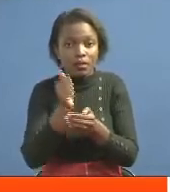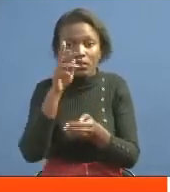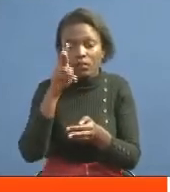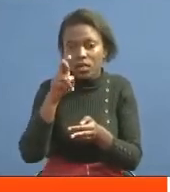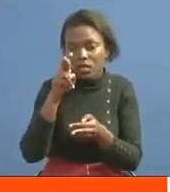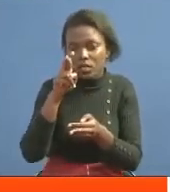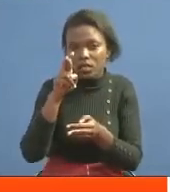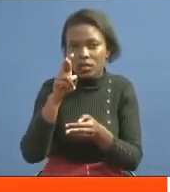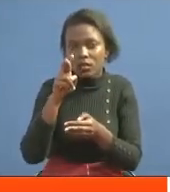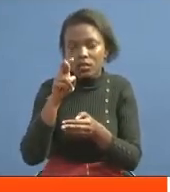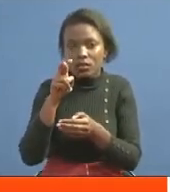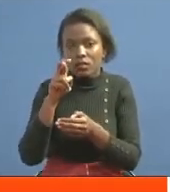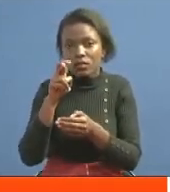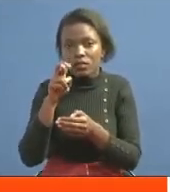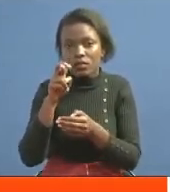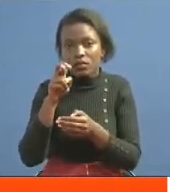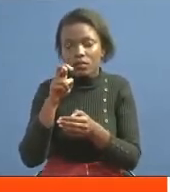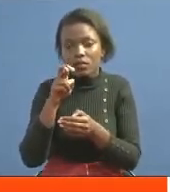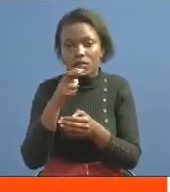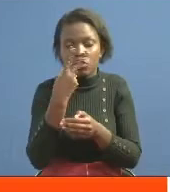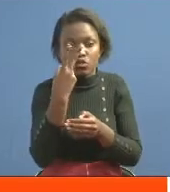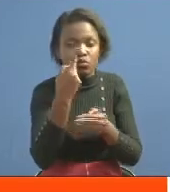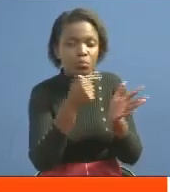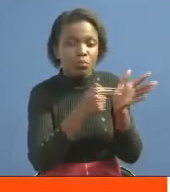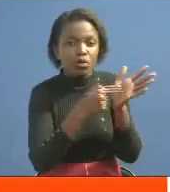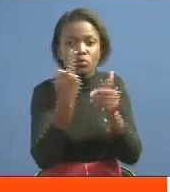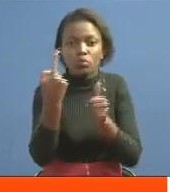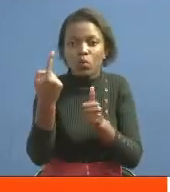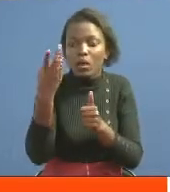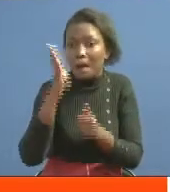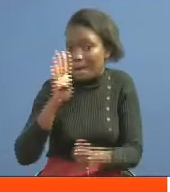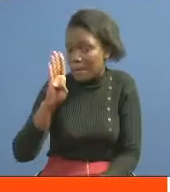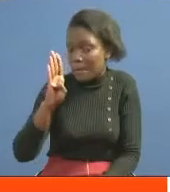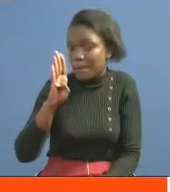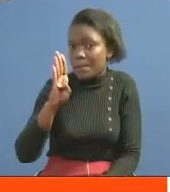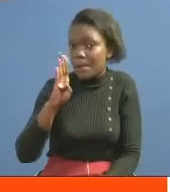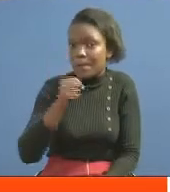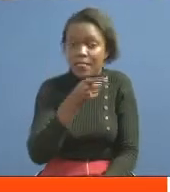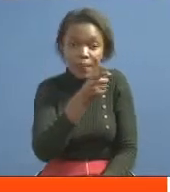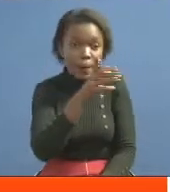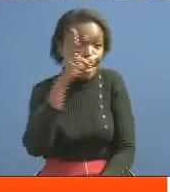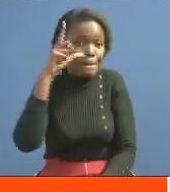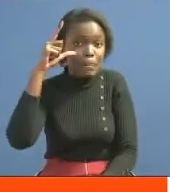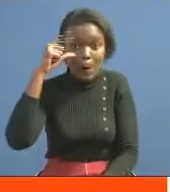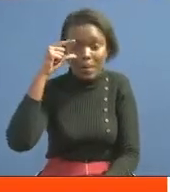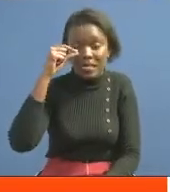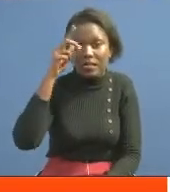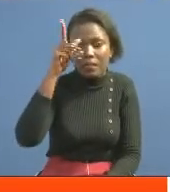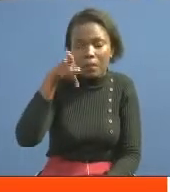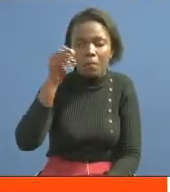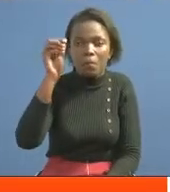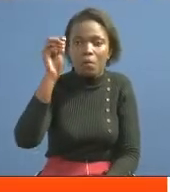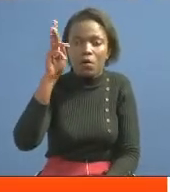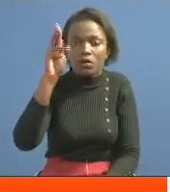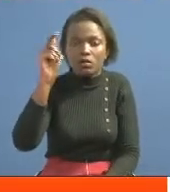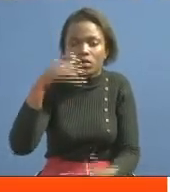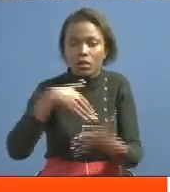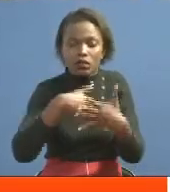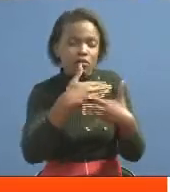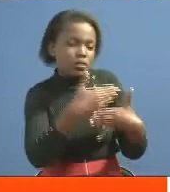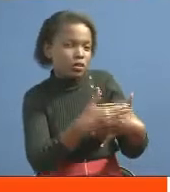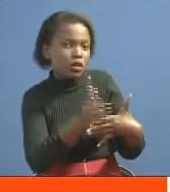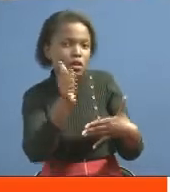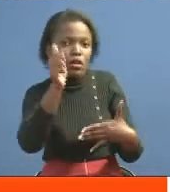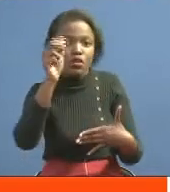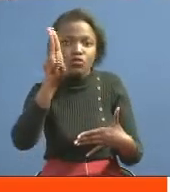with HIV and AIDS worth 2.1 billion shillings held at the port of Mombasa after USAID